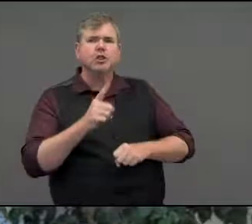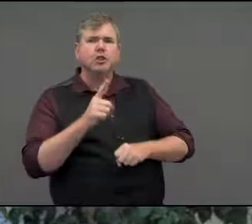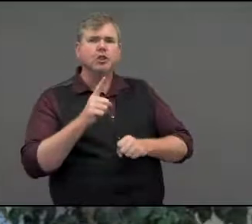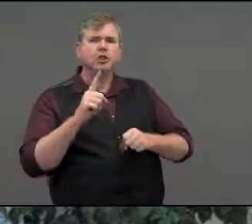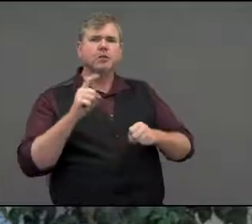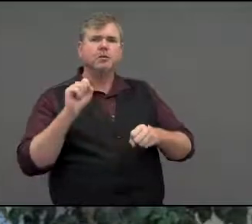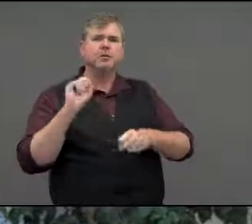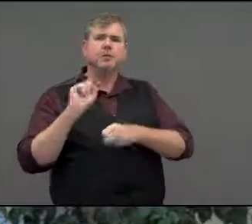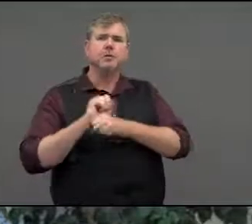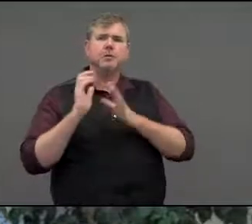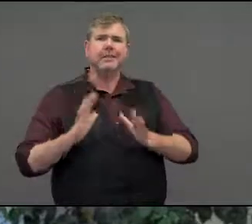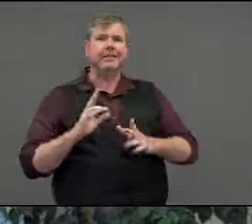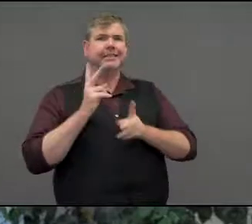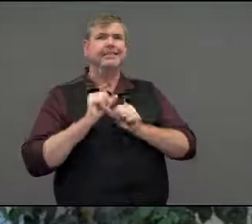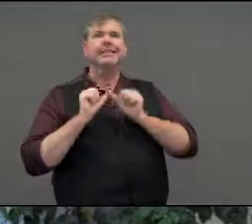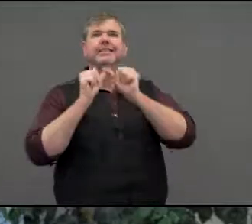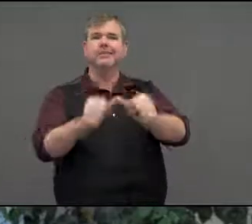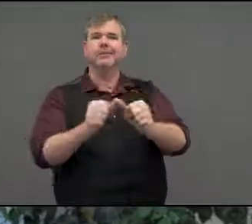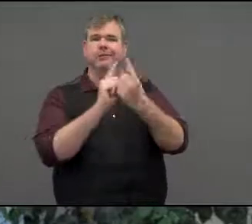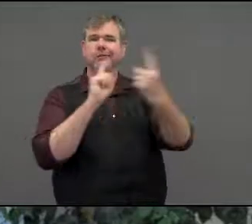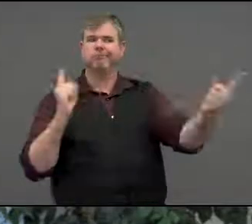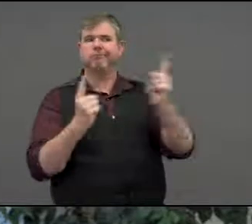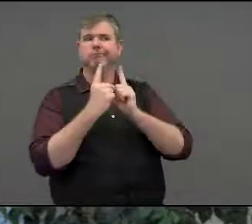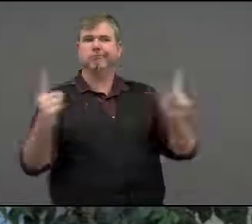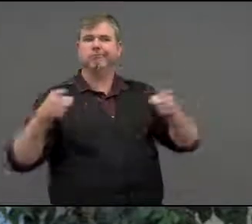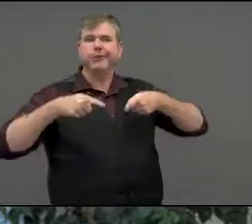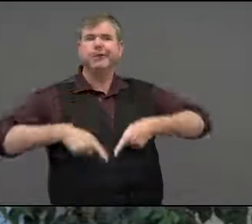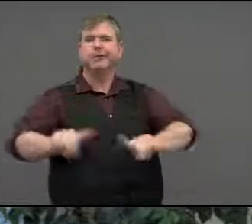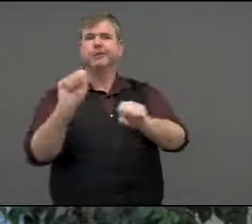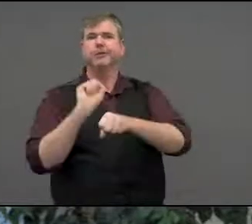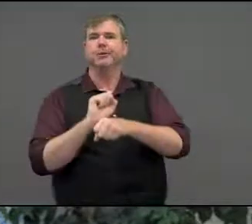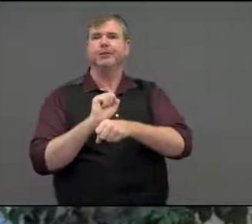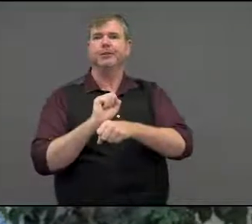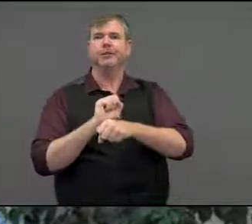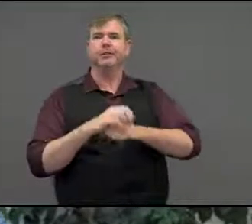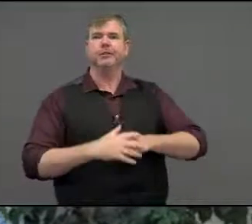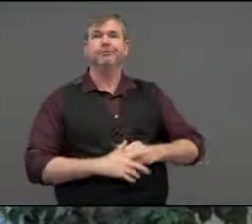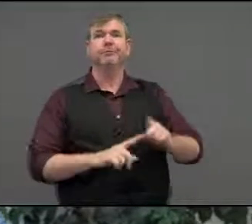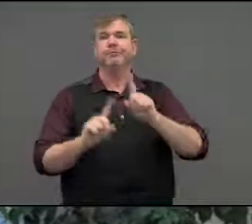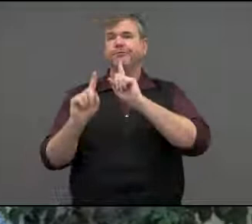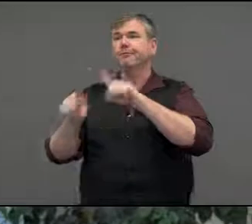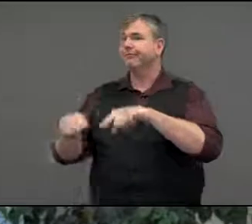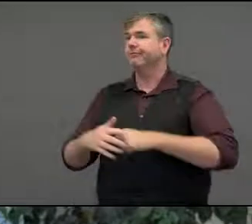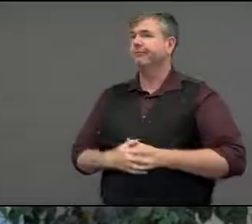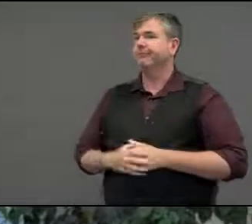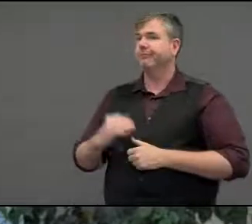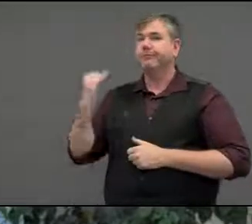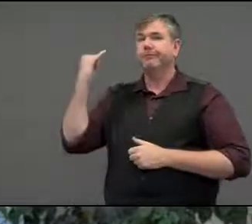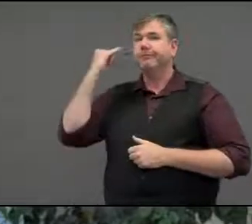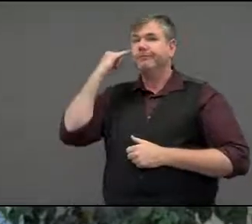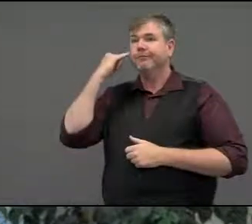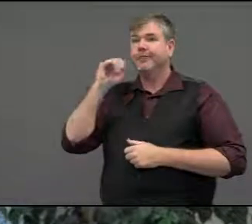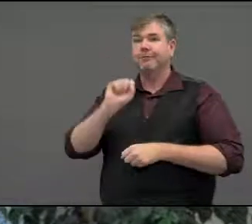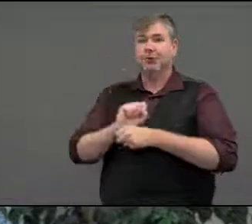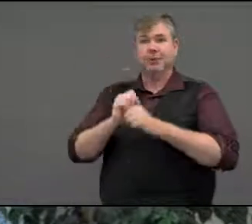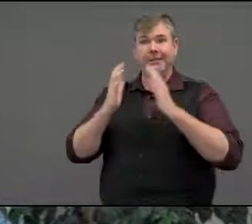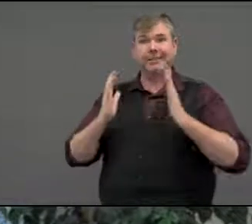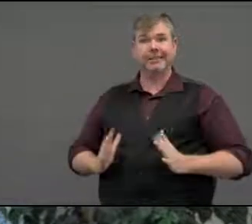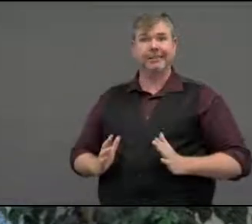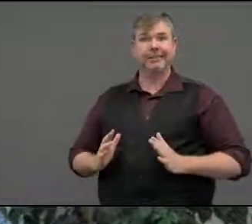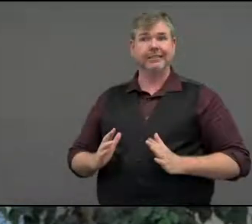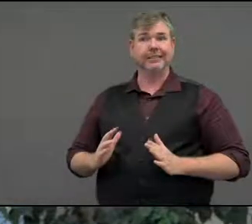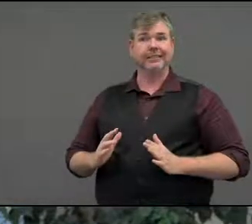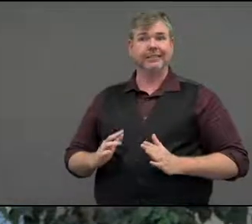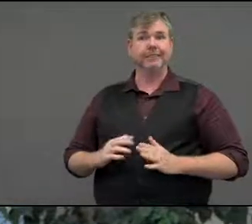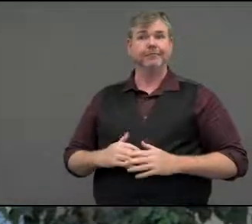again. Yeah, and it kind of goes back to that initial question, is really just if employers are maximizing the amount of staff that are working from home, this